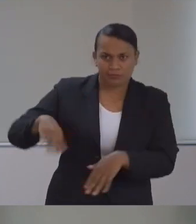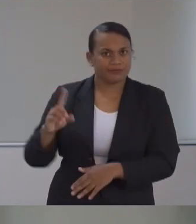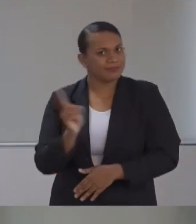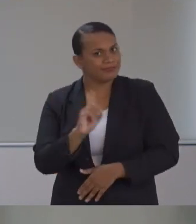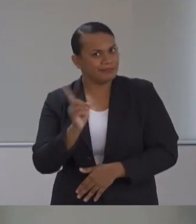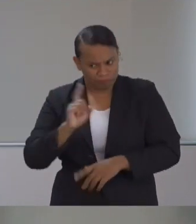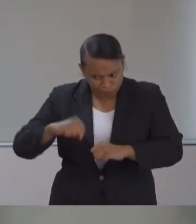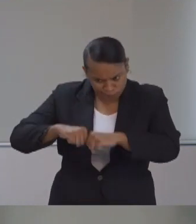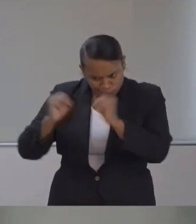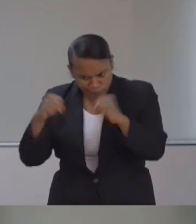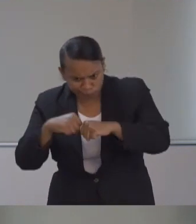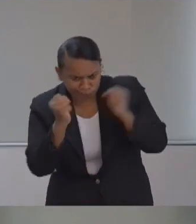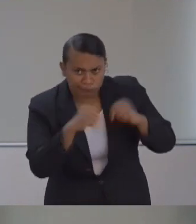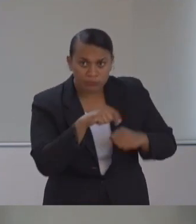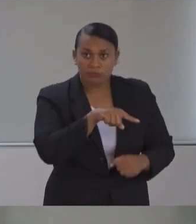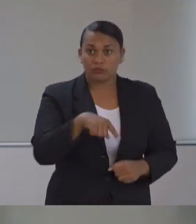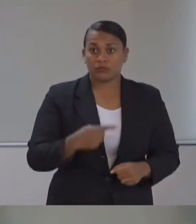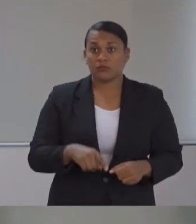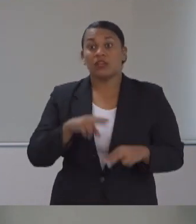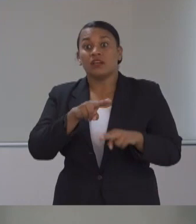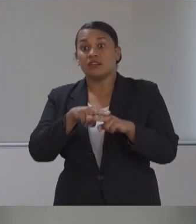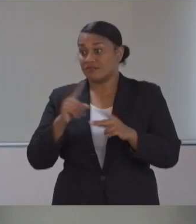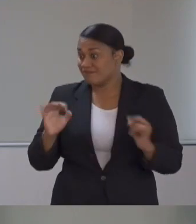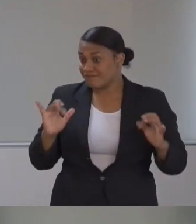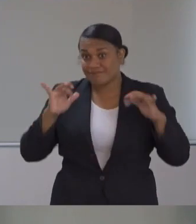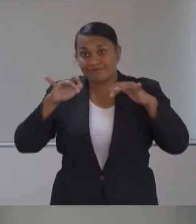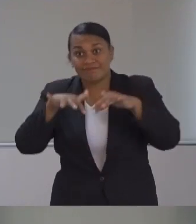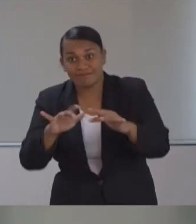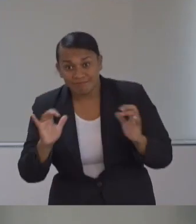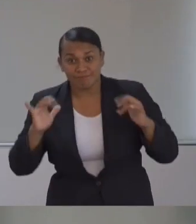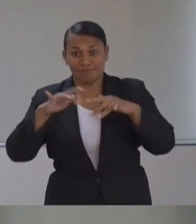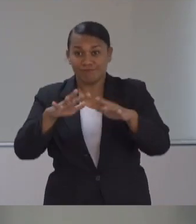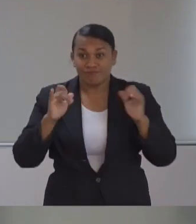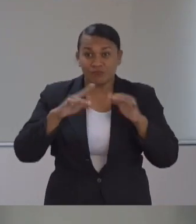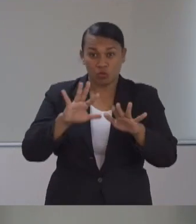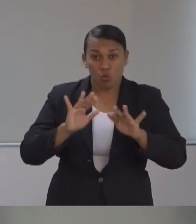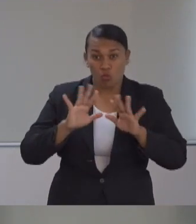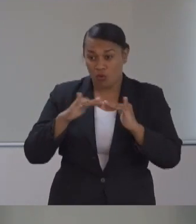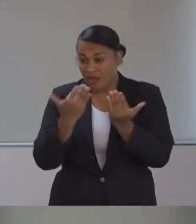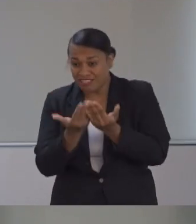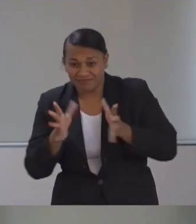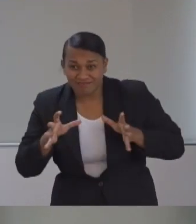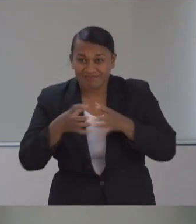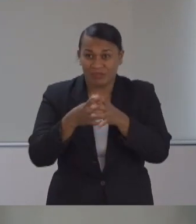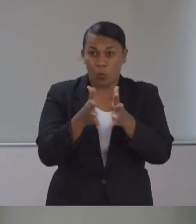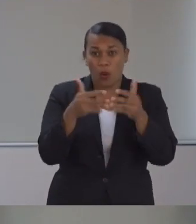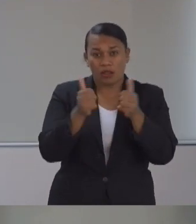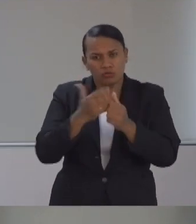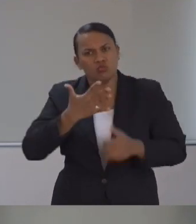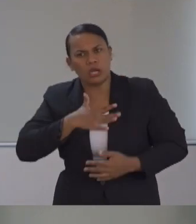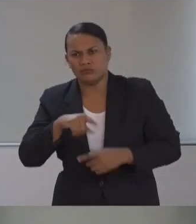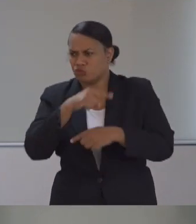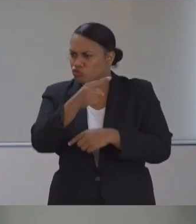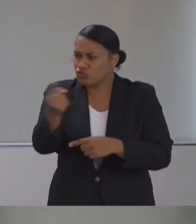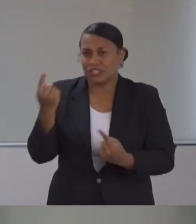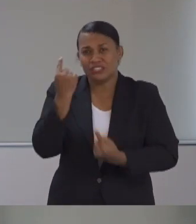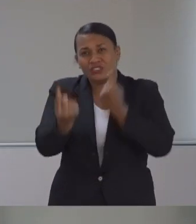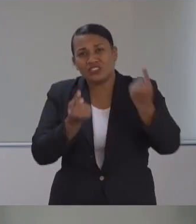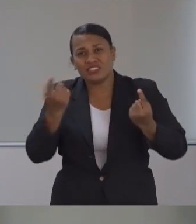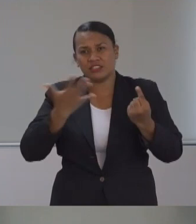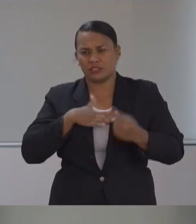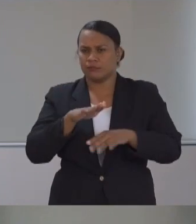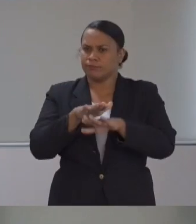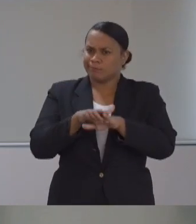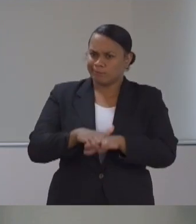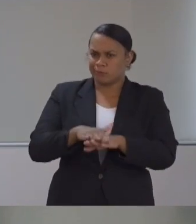So as Fijians gather with your own families this holiday weekend, I want each of you to take a moment to appreciate how